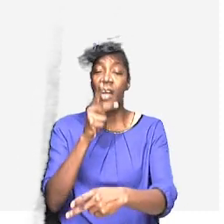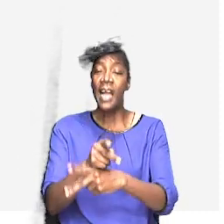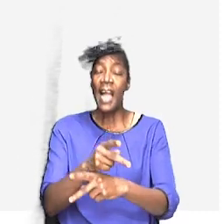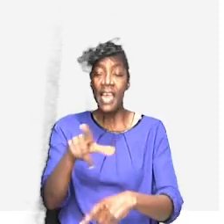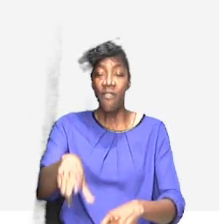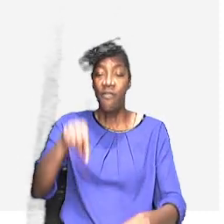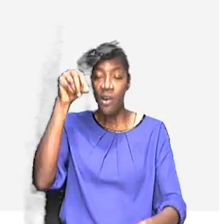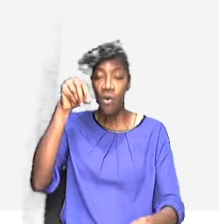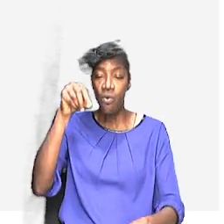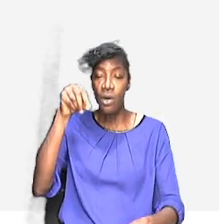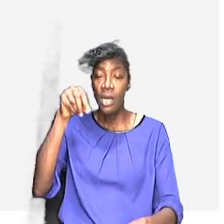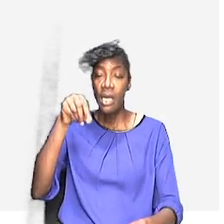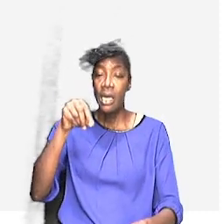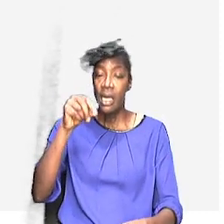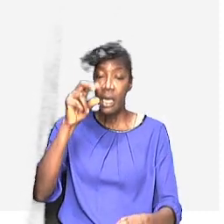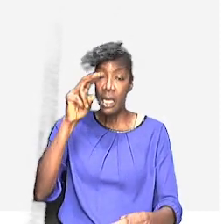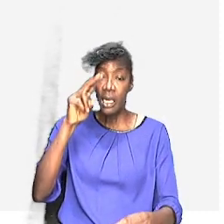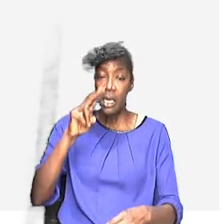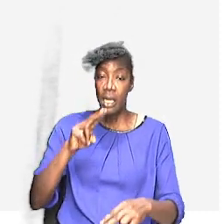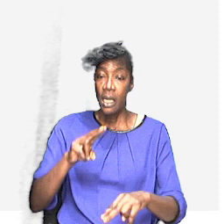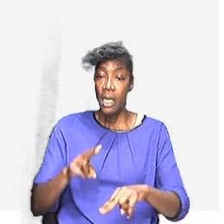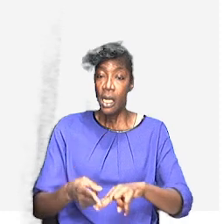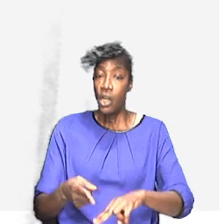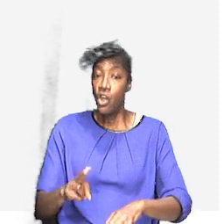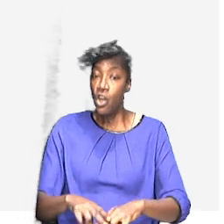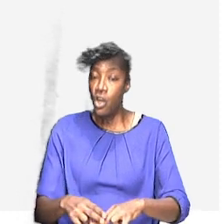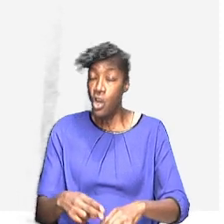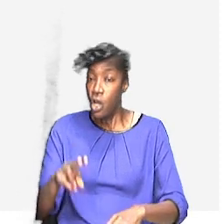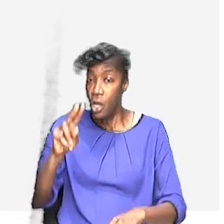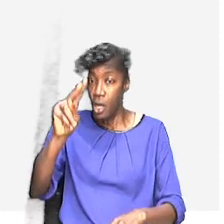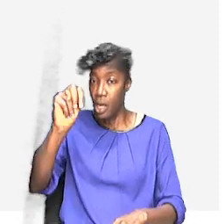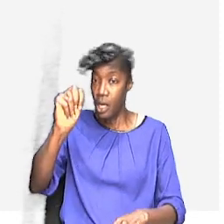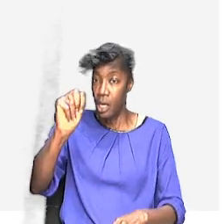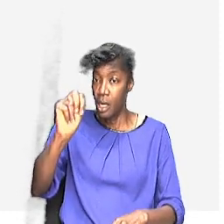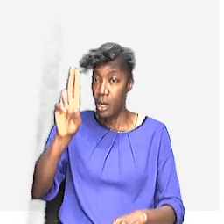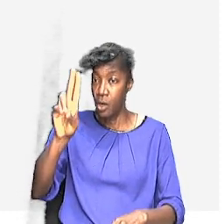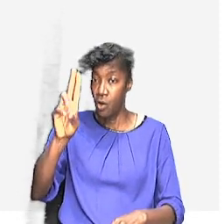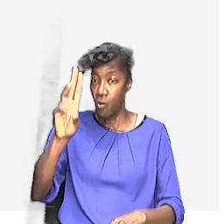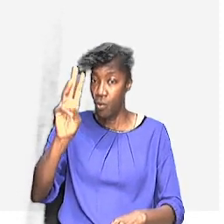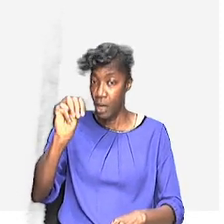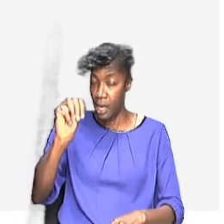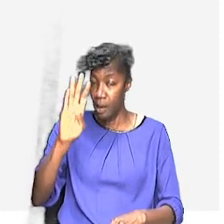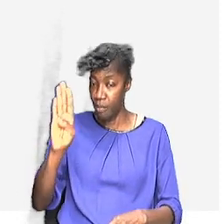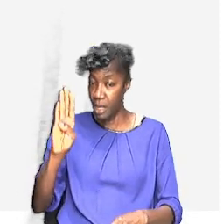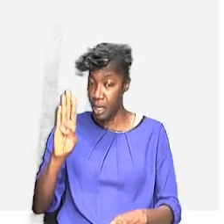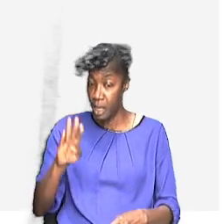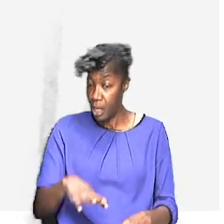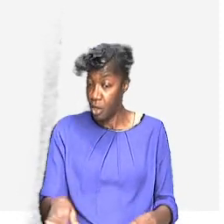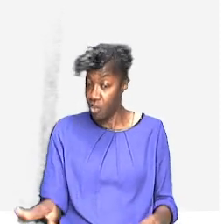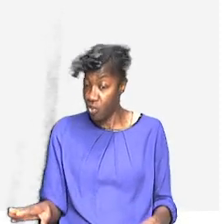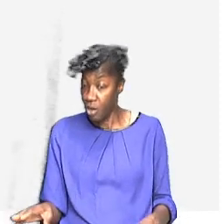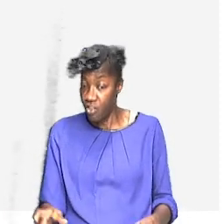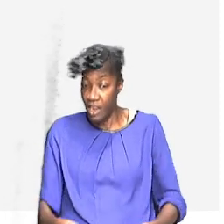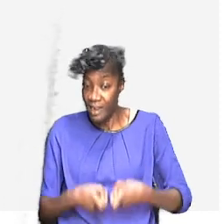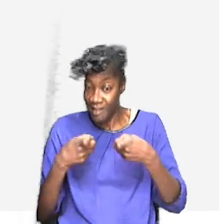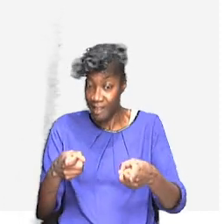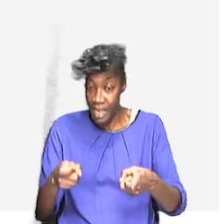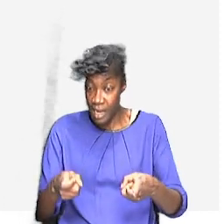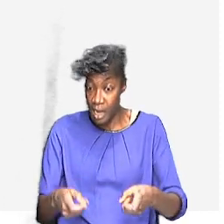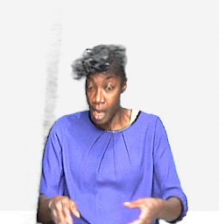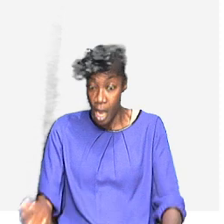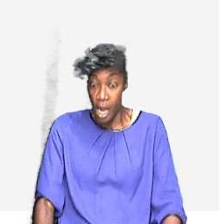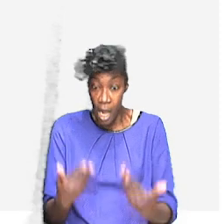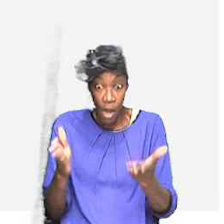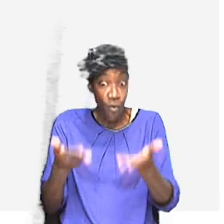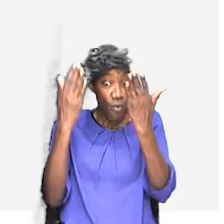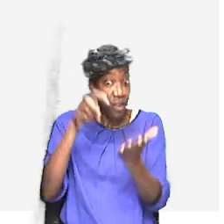book of Numbers, amen, where the children of Israel committed sin and God raised up fiery serpent to bite them, amen.